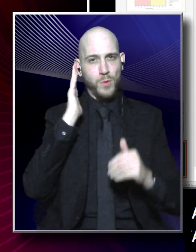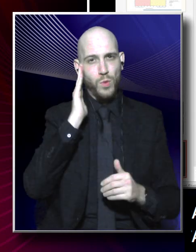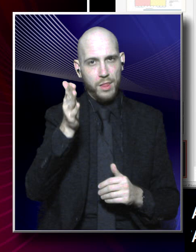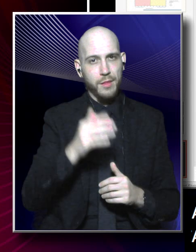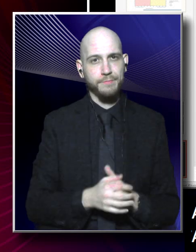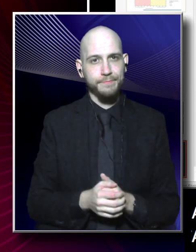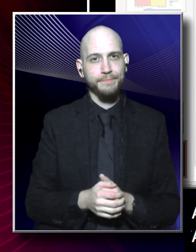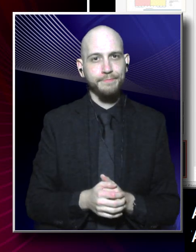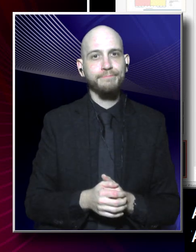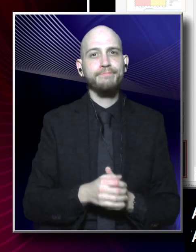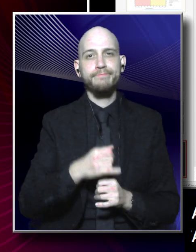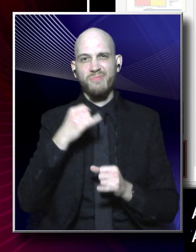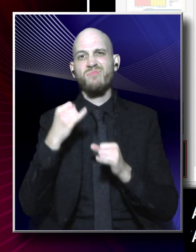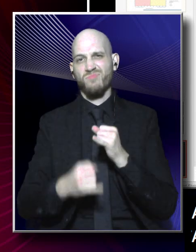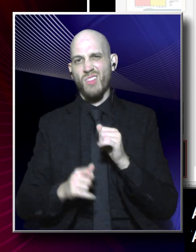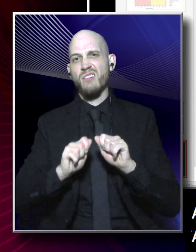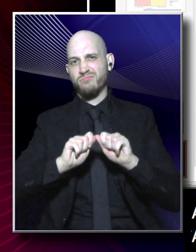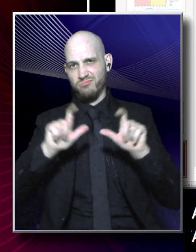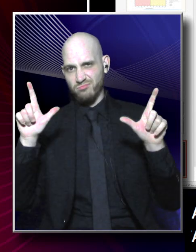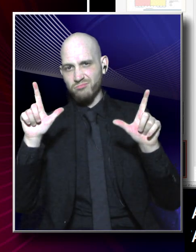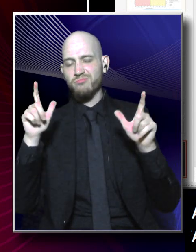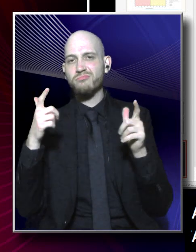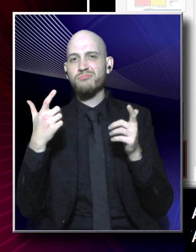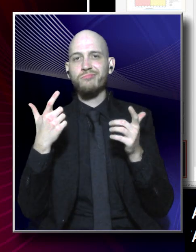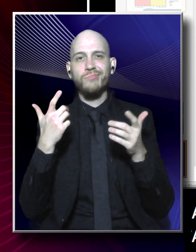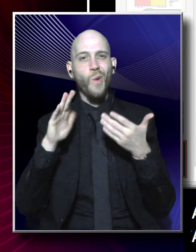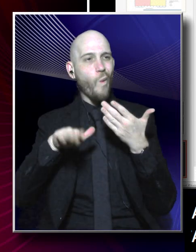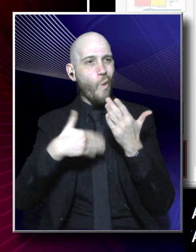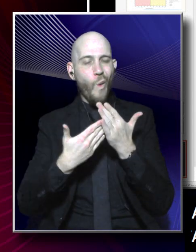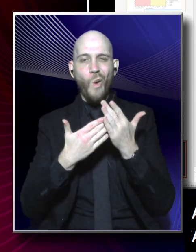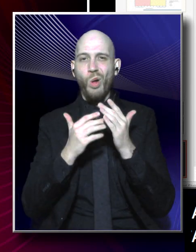Okay, our last slide is pulling it all together.